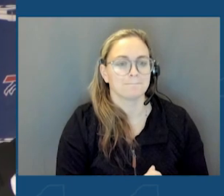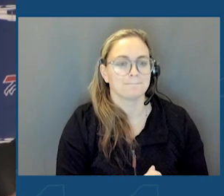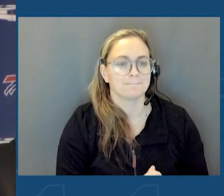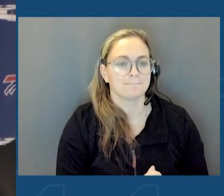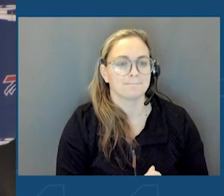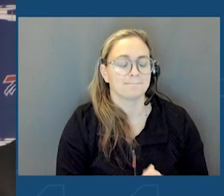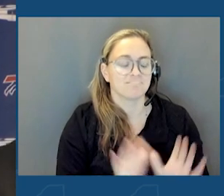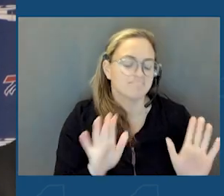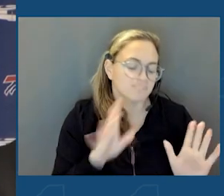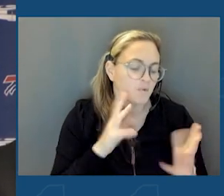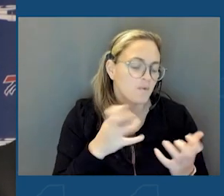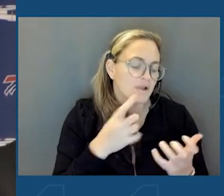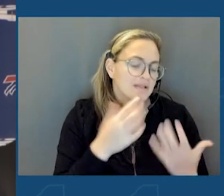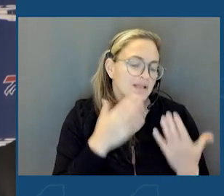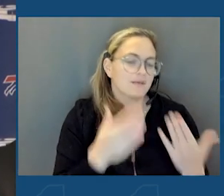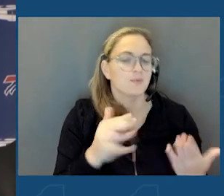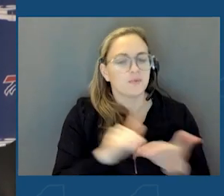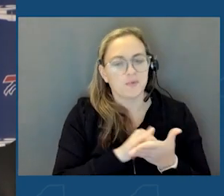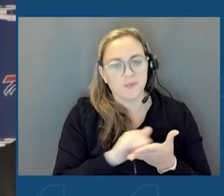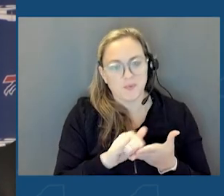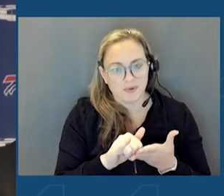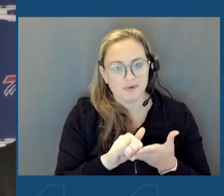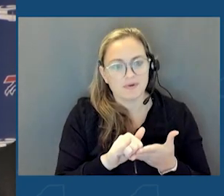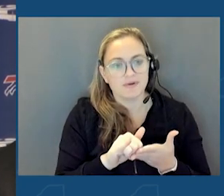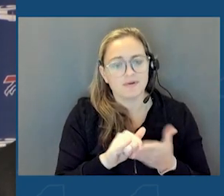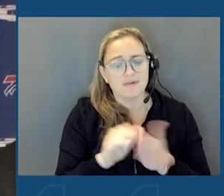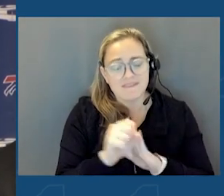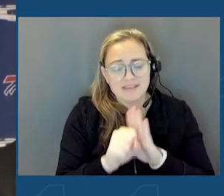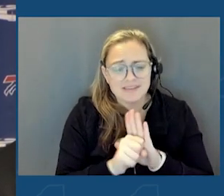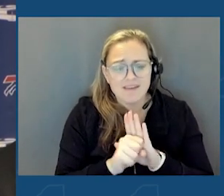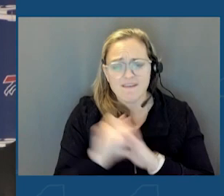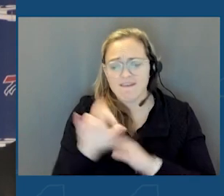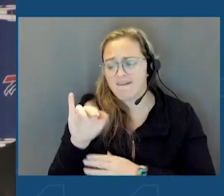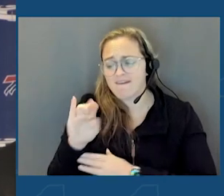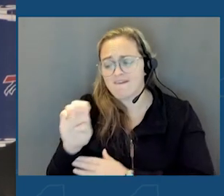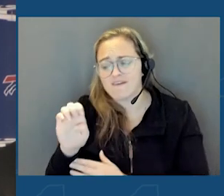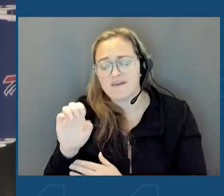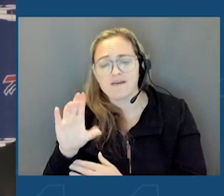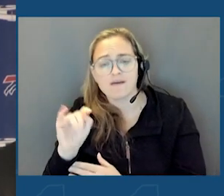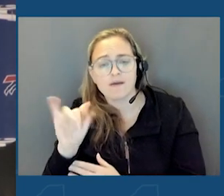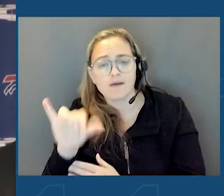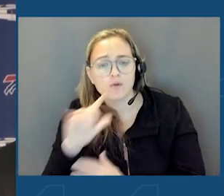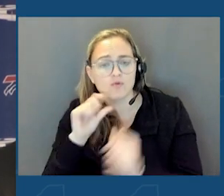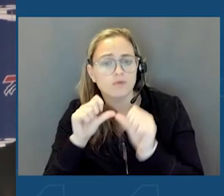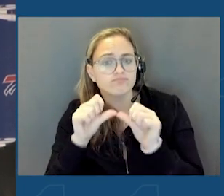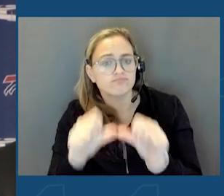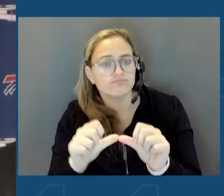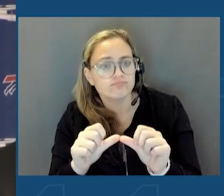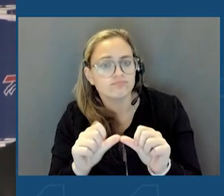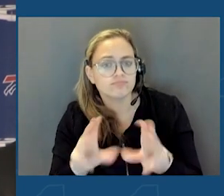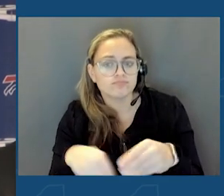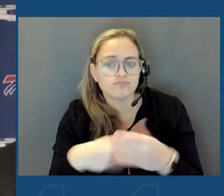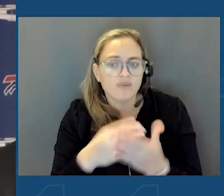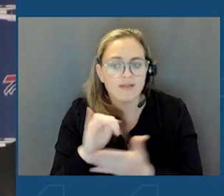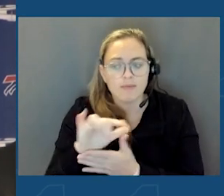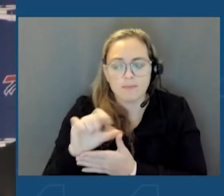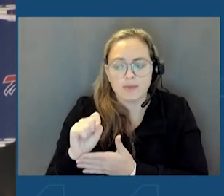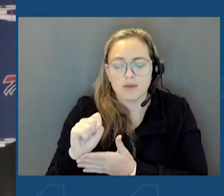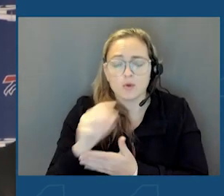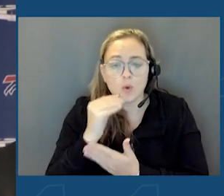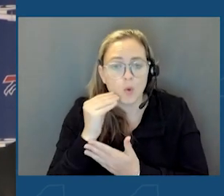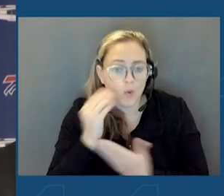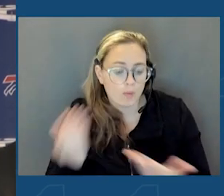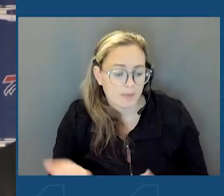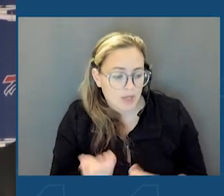I want to thank New York State and Erie County for continuing to give the Bills a home here